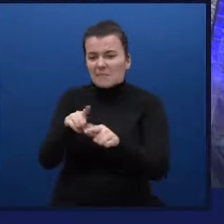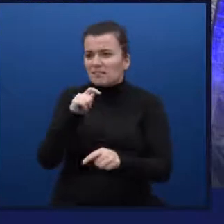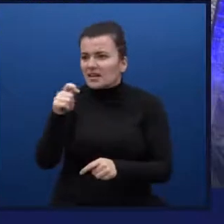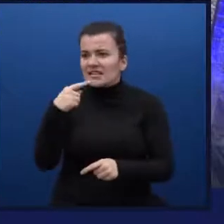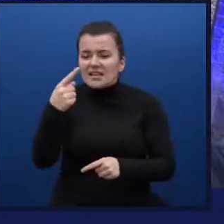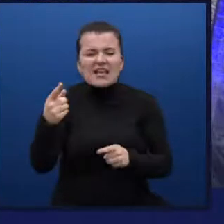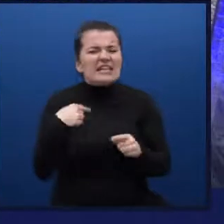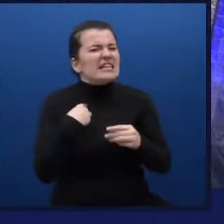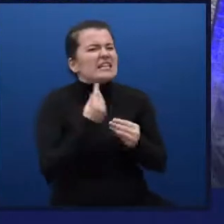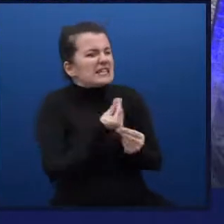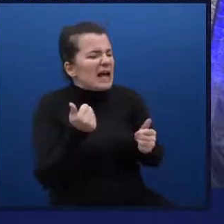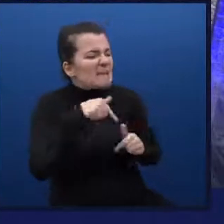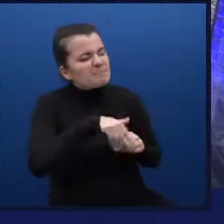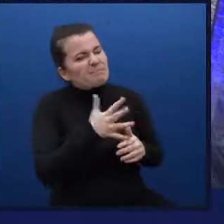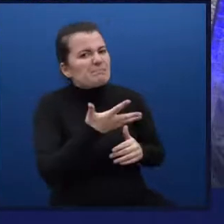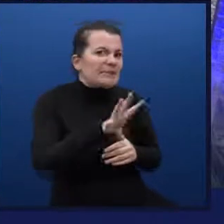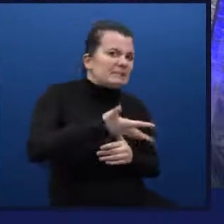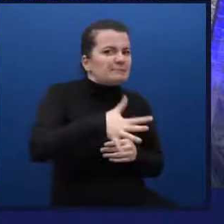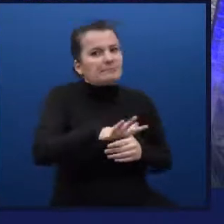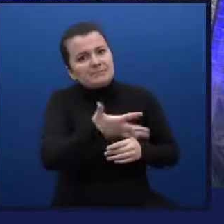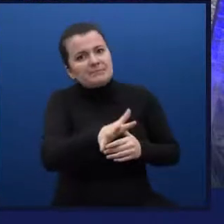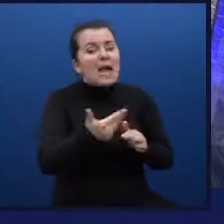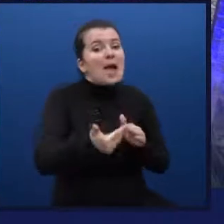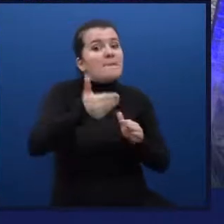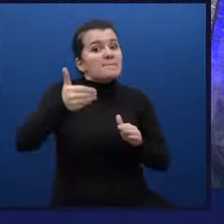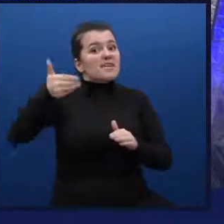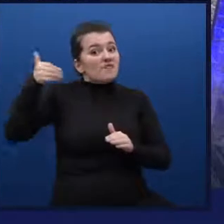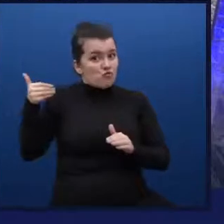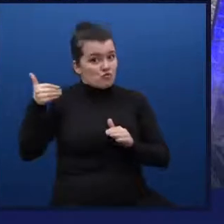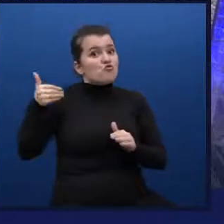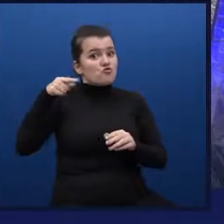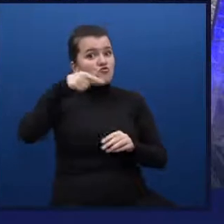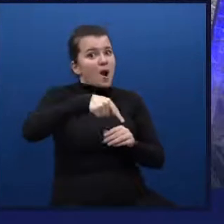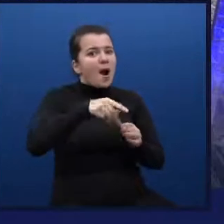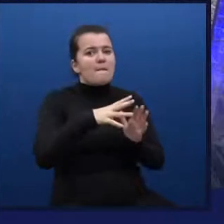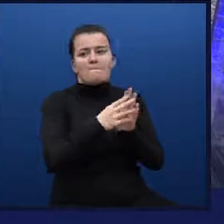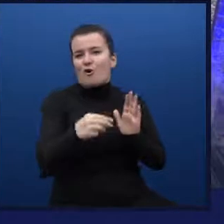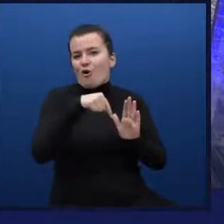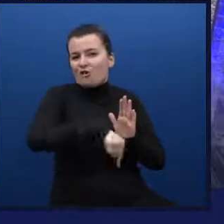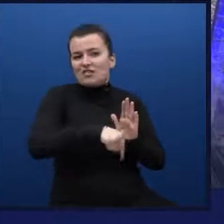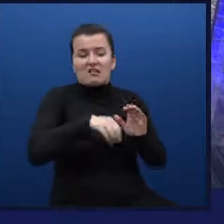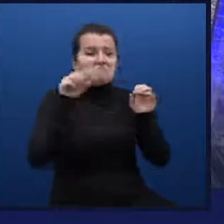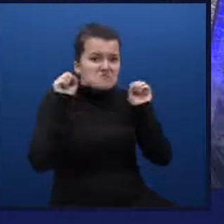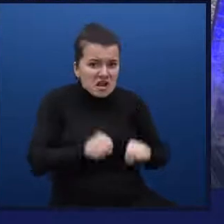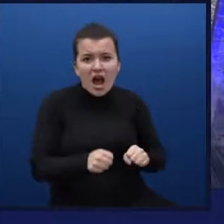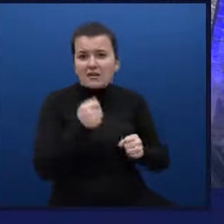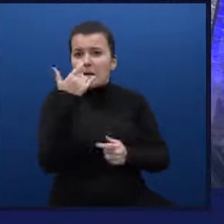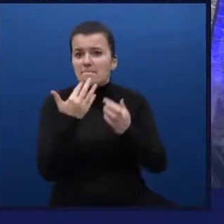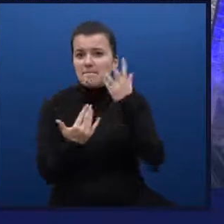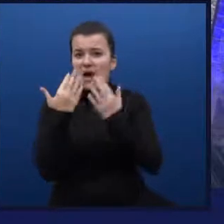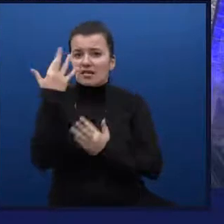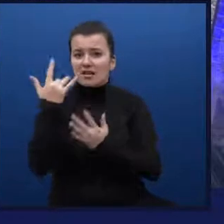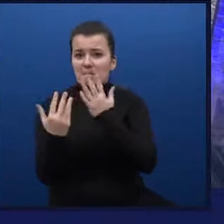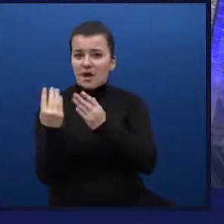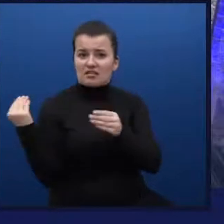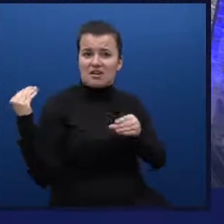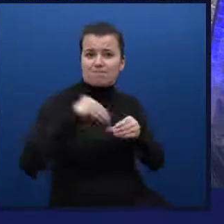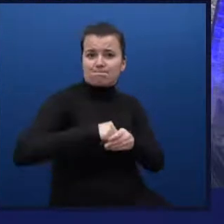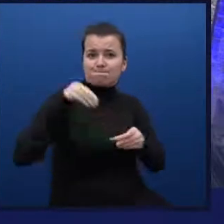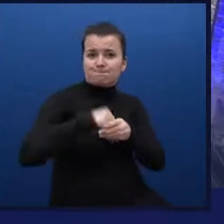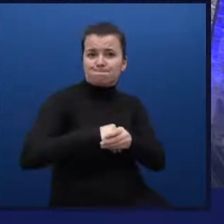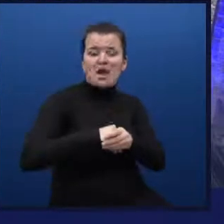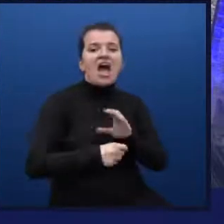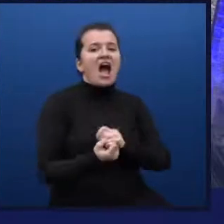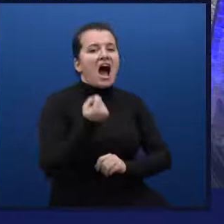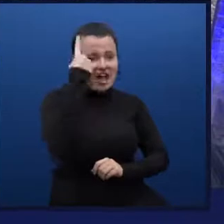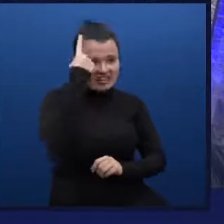for example, with earlier machine learning models, you could actually use standard mathematical approaches to understand how good they are.